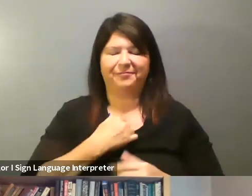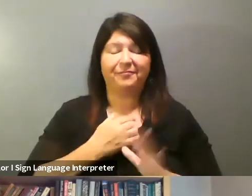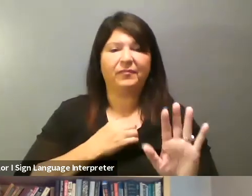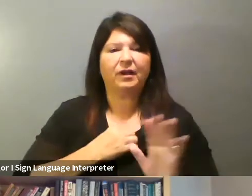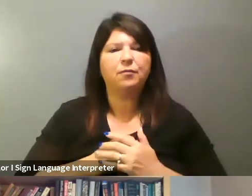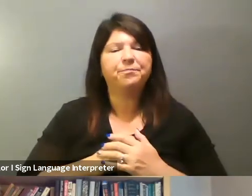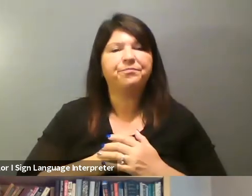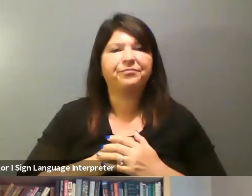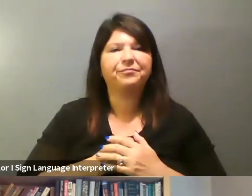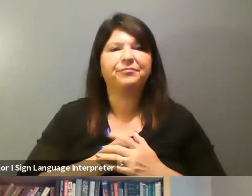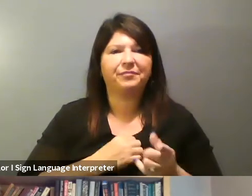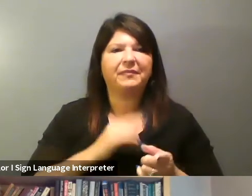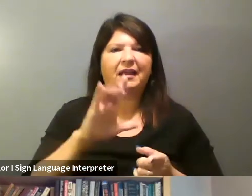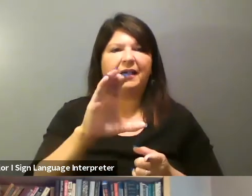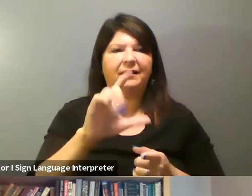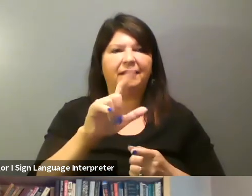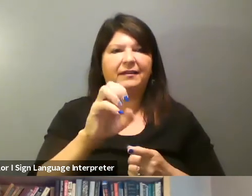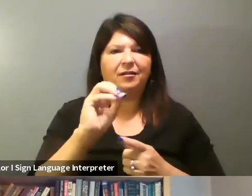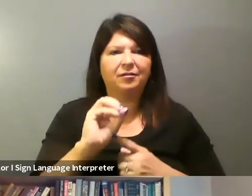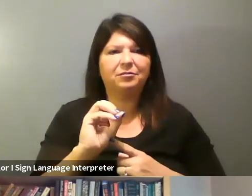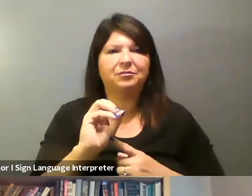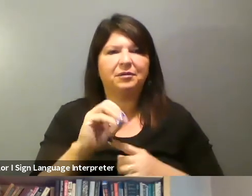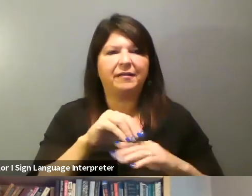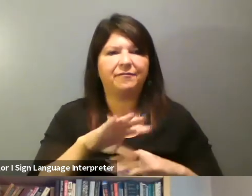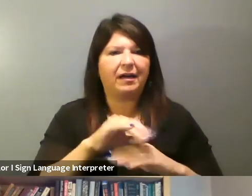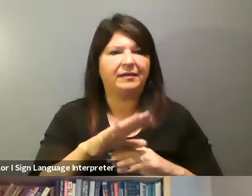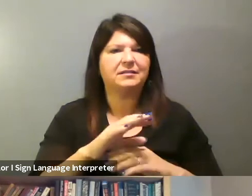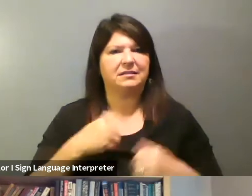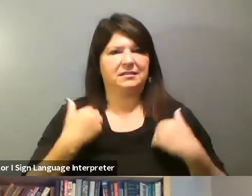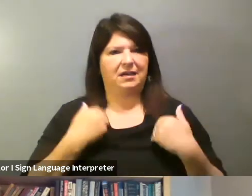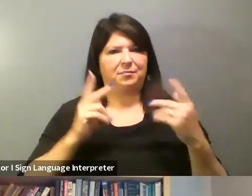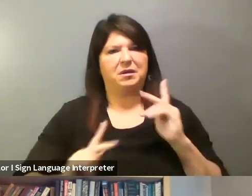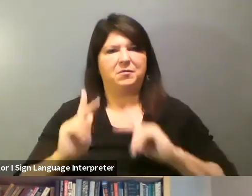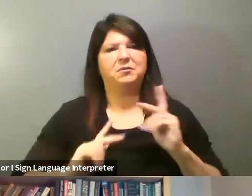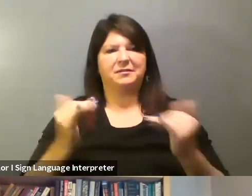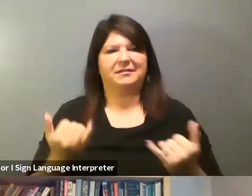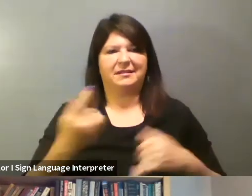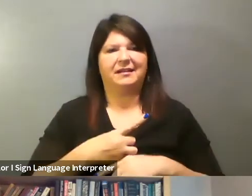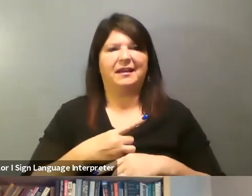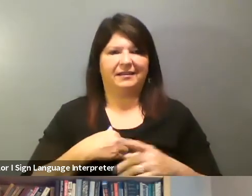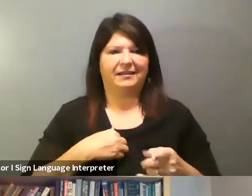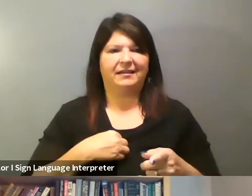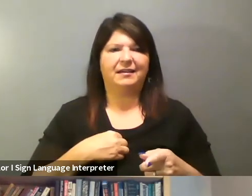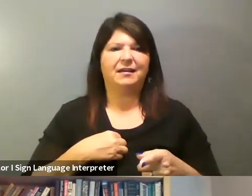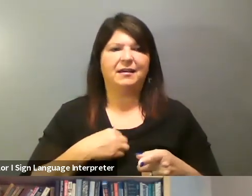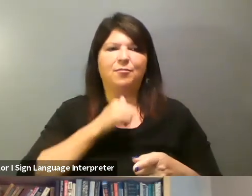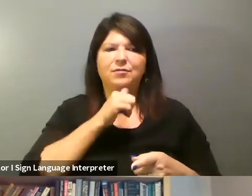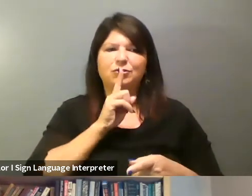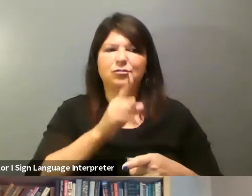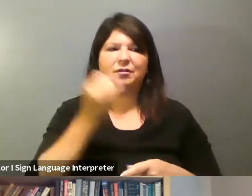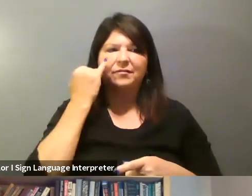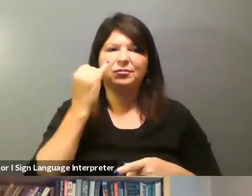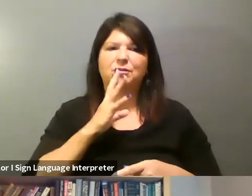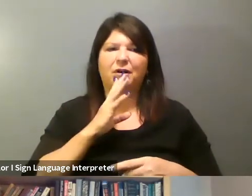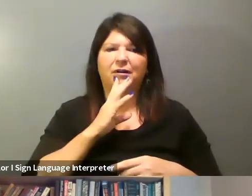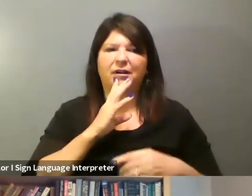For you, Mia, because I asked Cleo about advice to young people today being active. Yes. Because you said, I wasn't sure if you were asking me or Cleo, because you